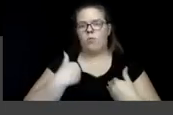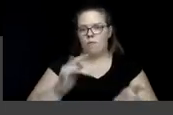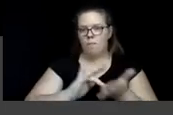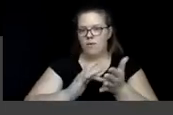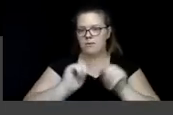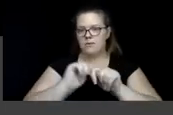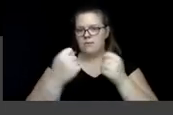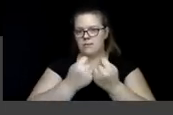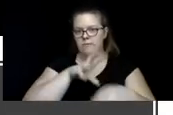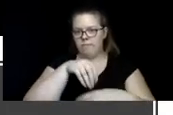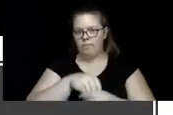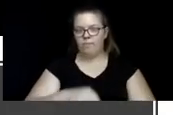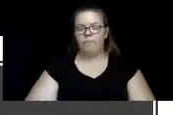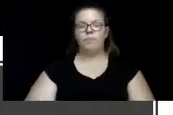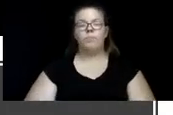Next slide, please.